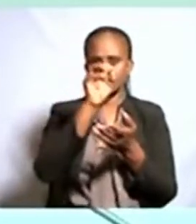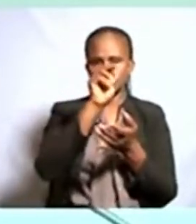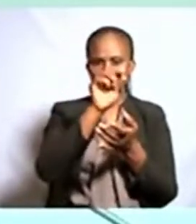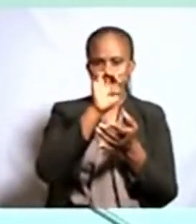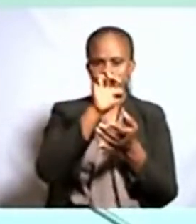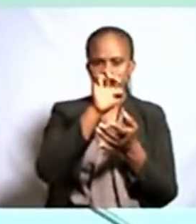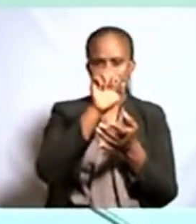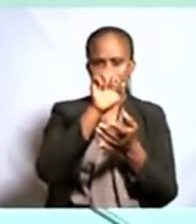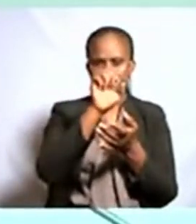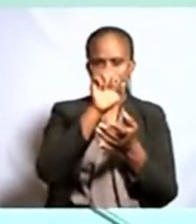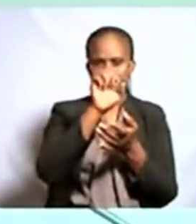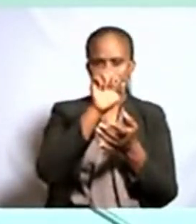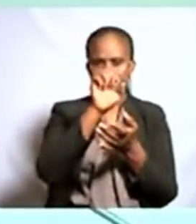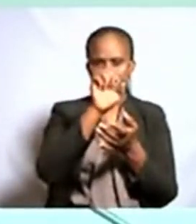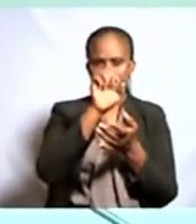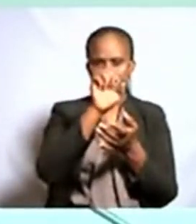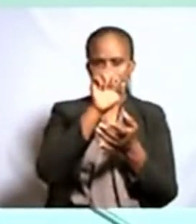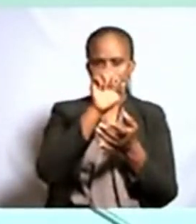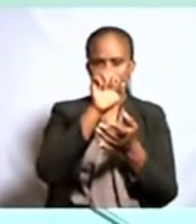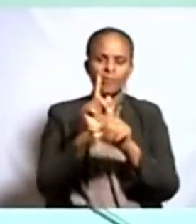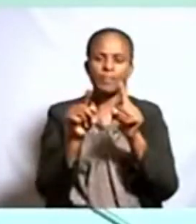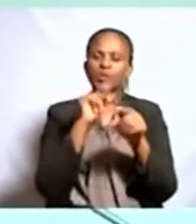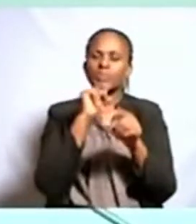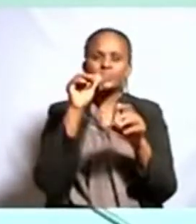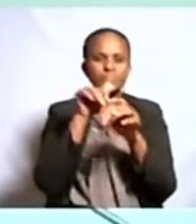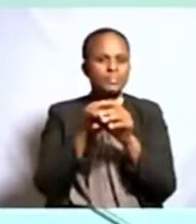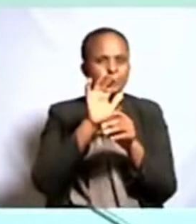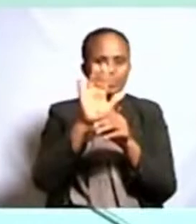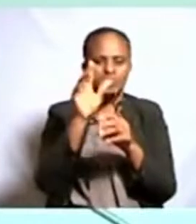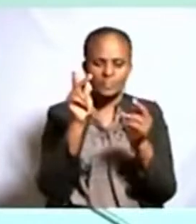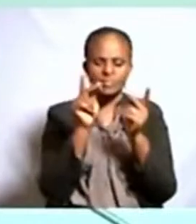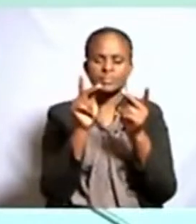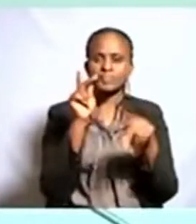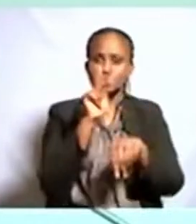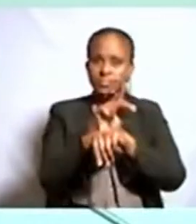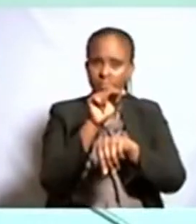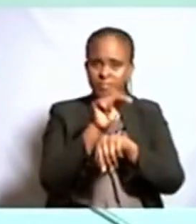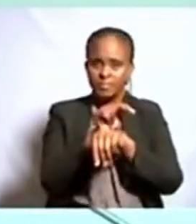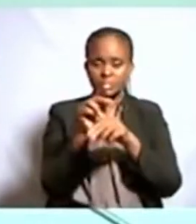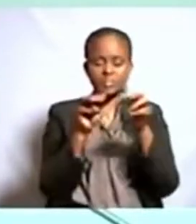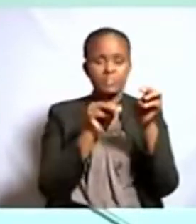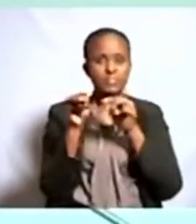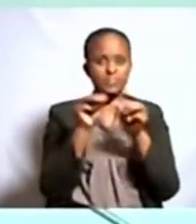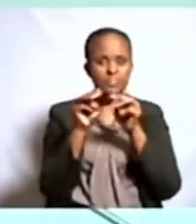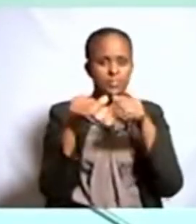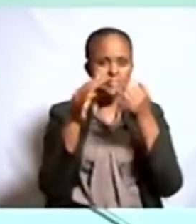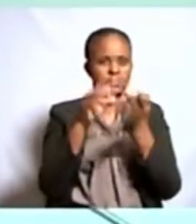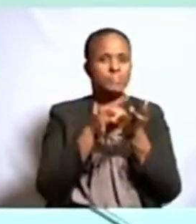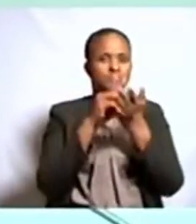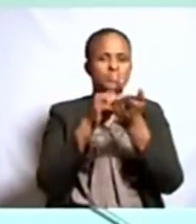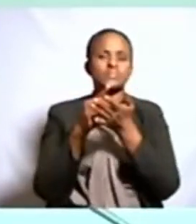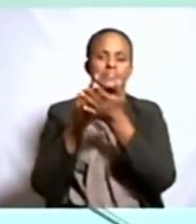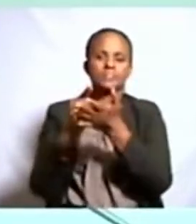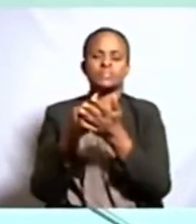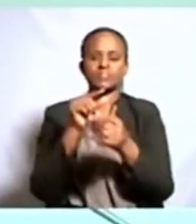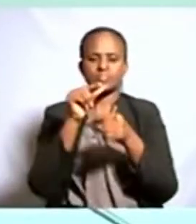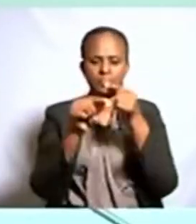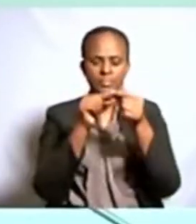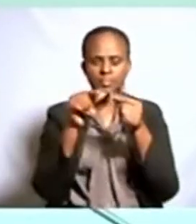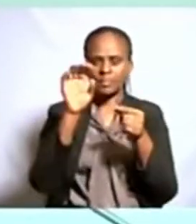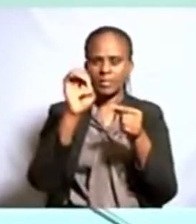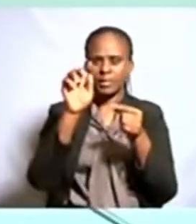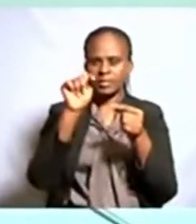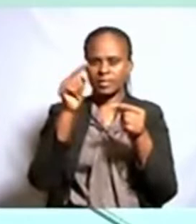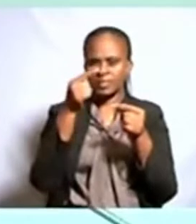to the project. Although not part of the contract, the project management assigned the donated seed to ETG Export